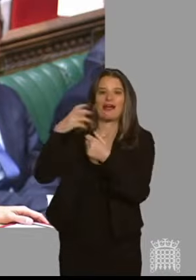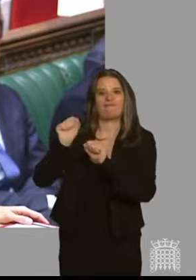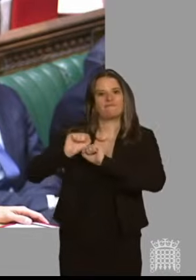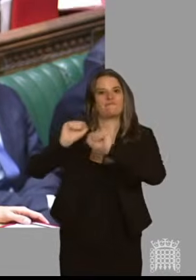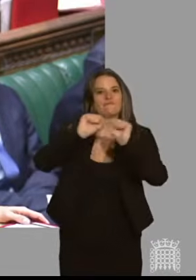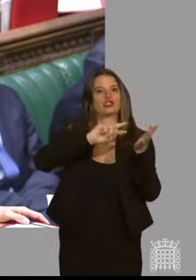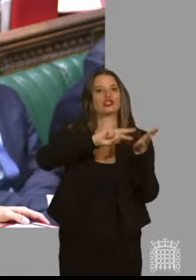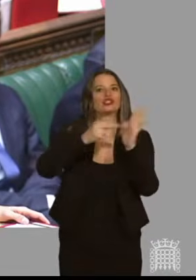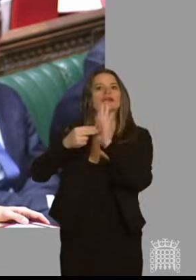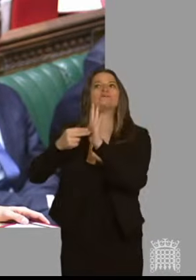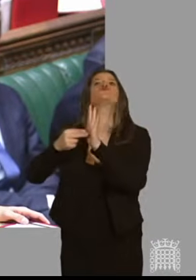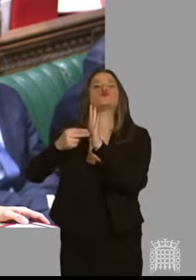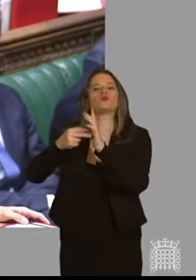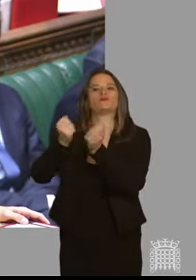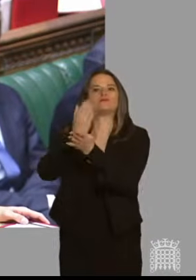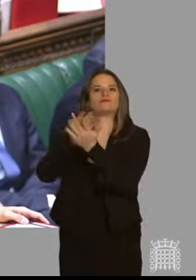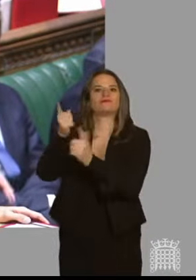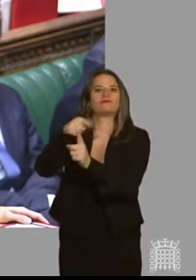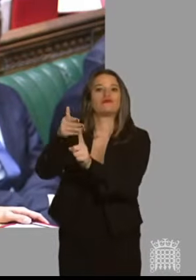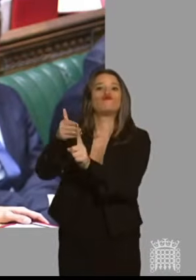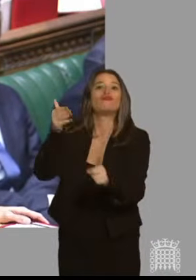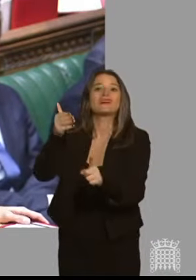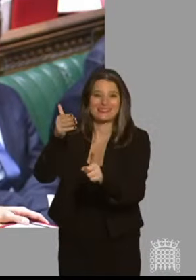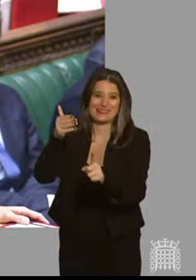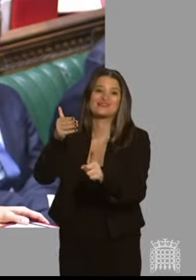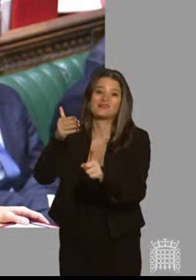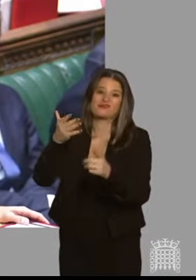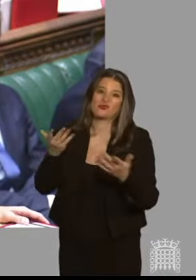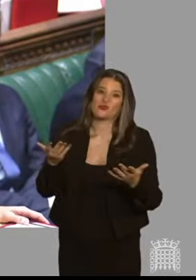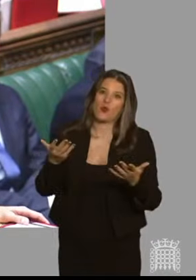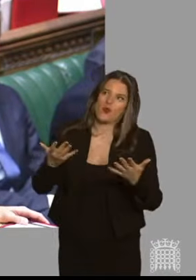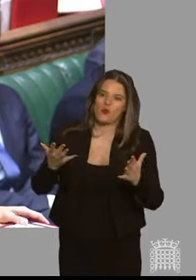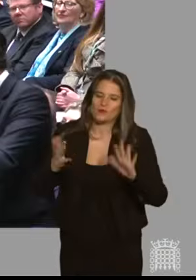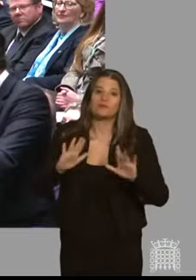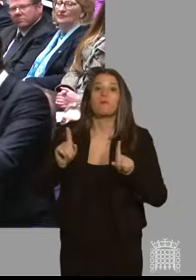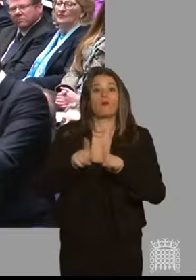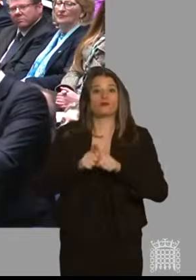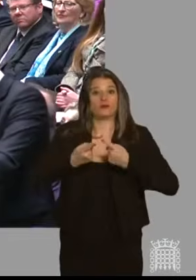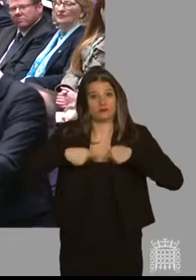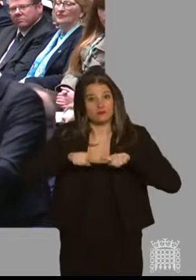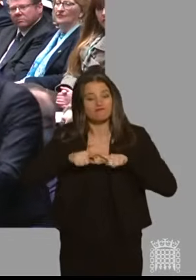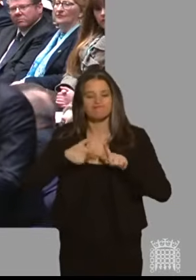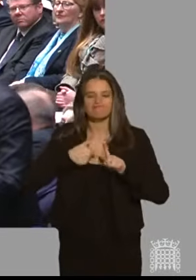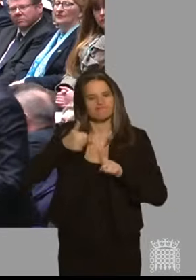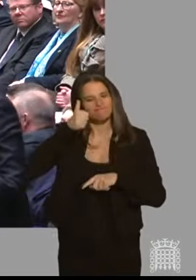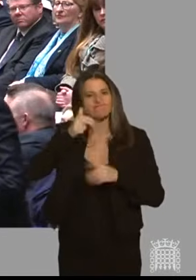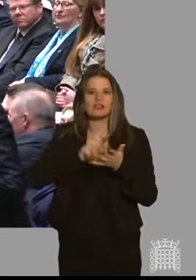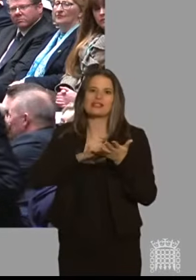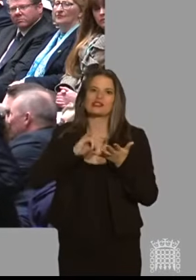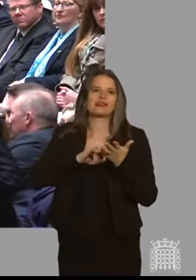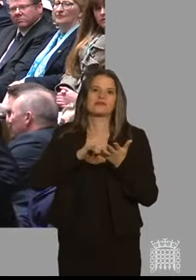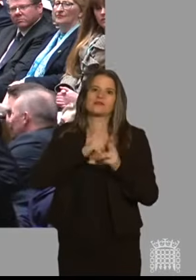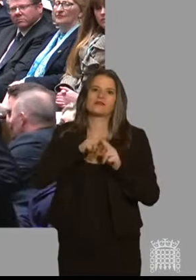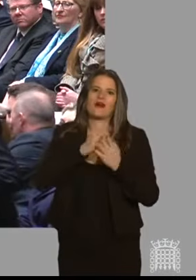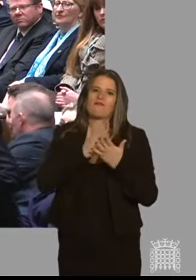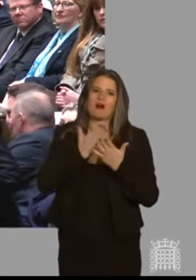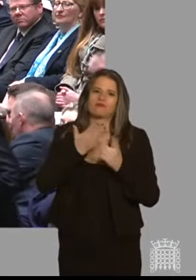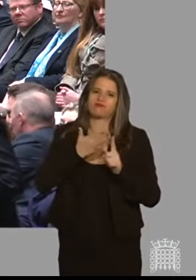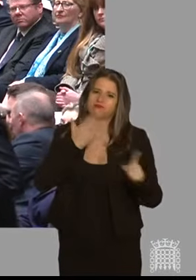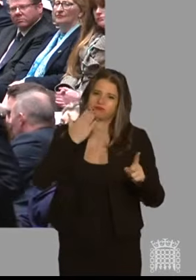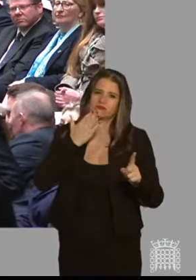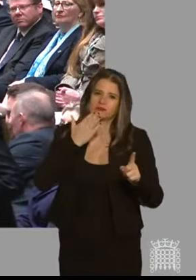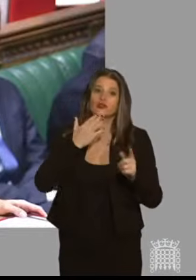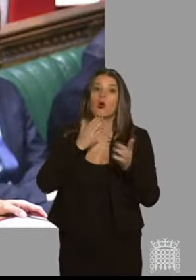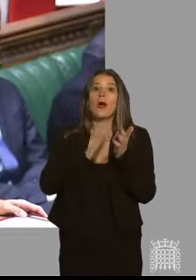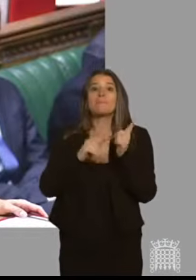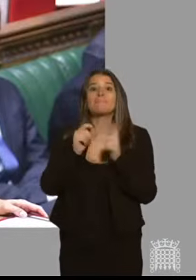Parliamentary Awards, and nominations remain open for that, and I would encourage colleagues to avail themselves of it. But I will make sure that he gets to meet the Secretary